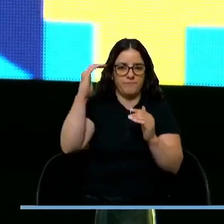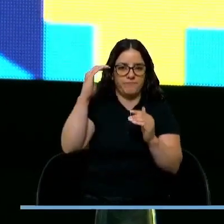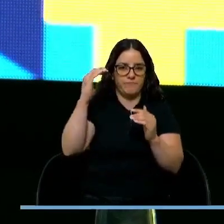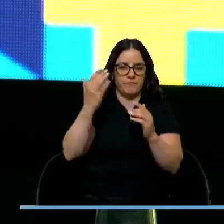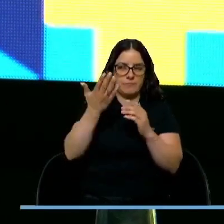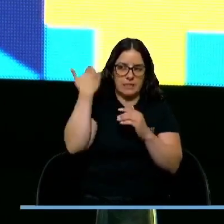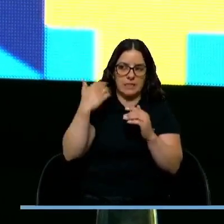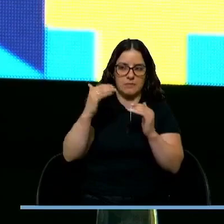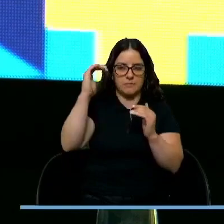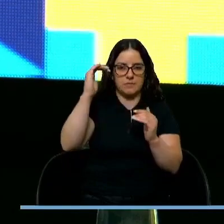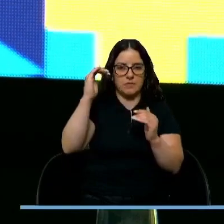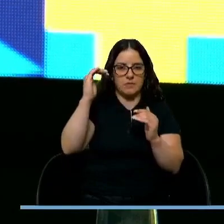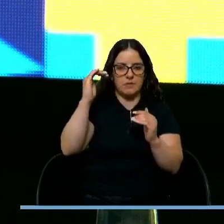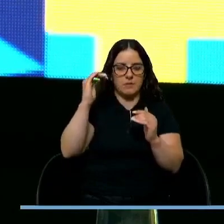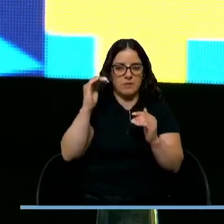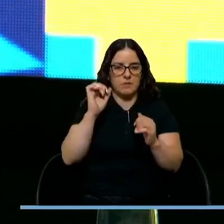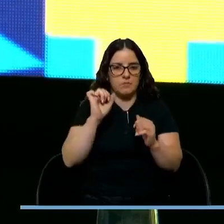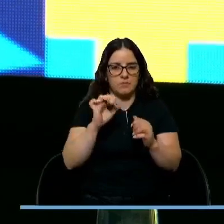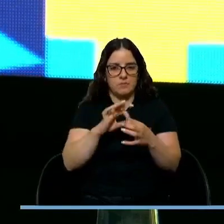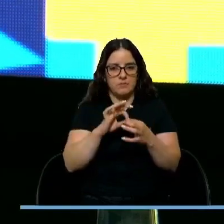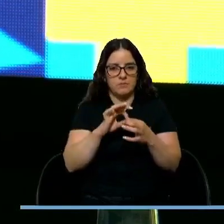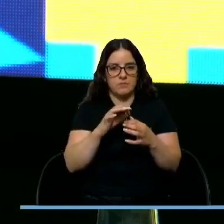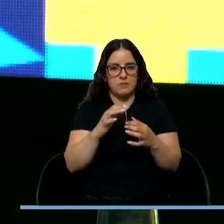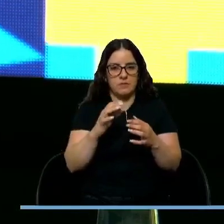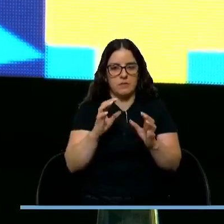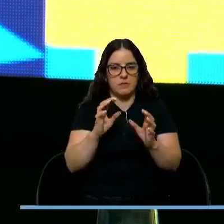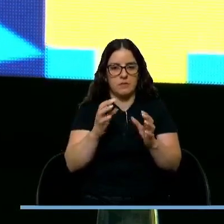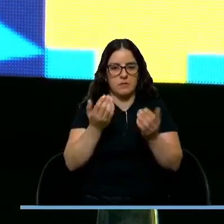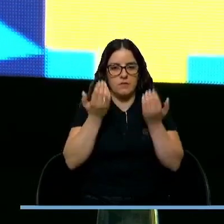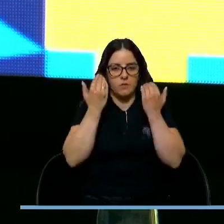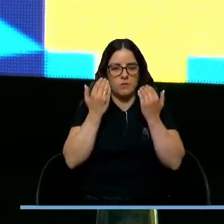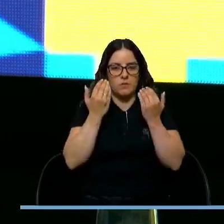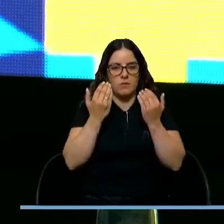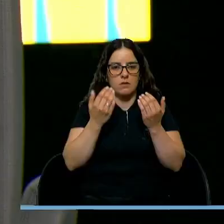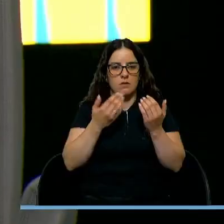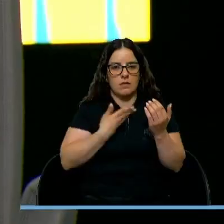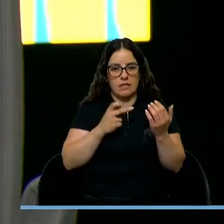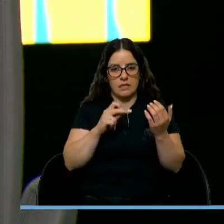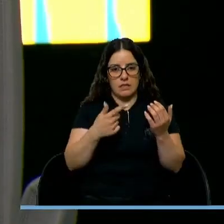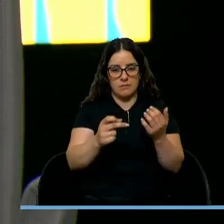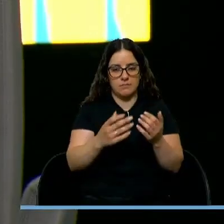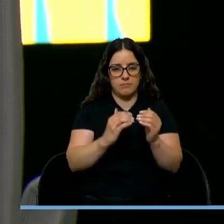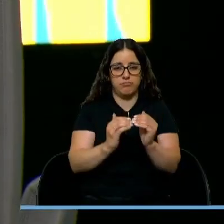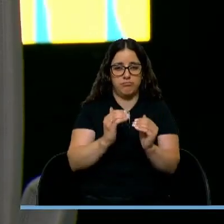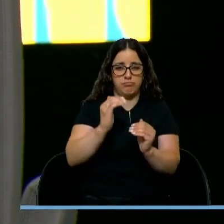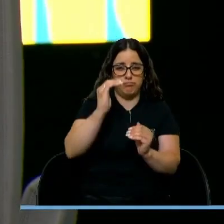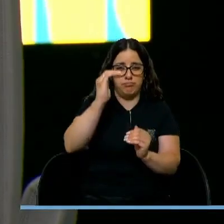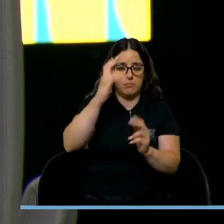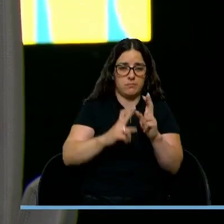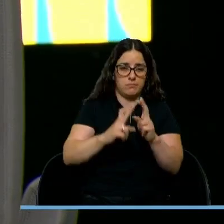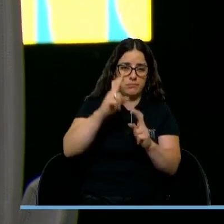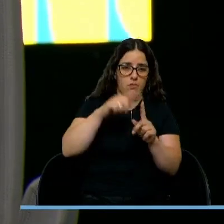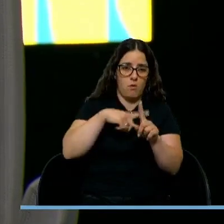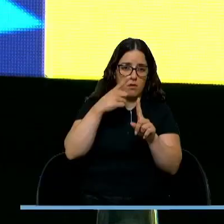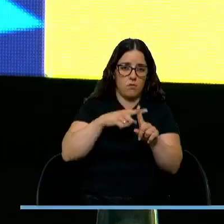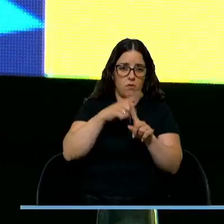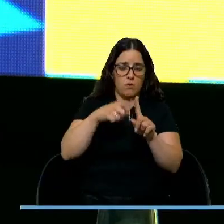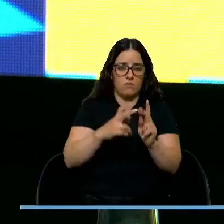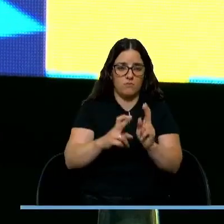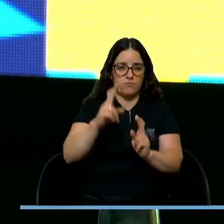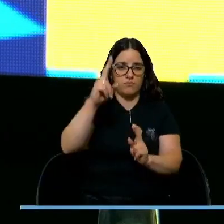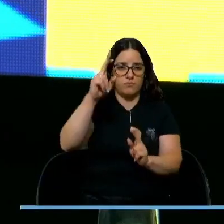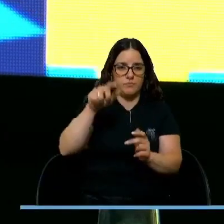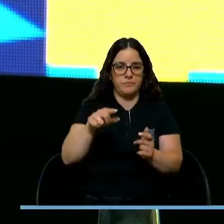the data growth, which is, you know, exponential every year, right? And this is where the main focus we are doing. Internally, we